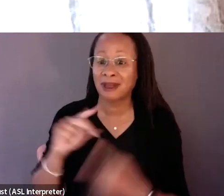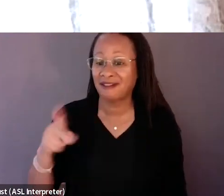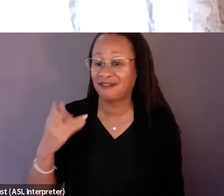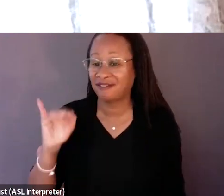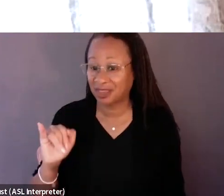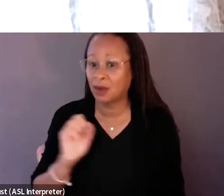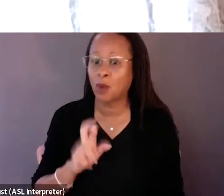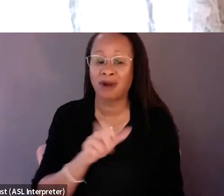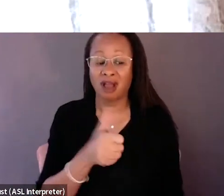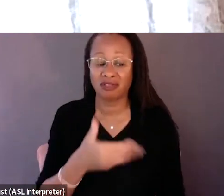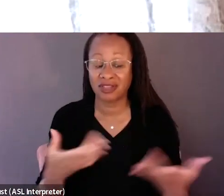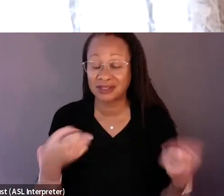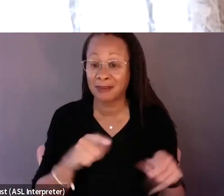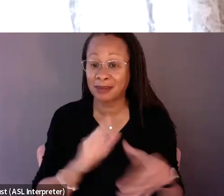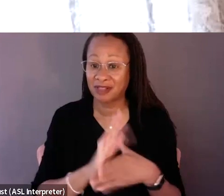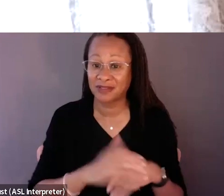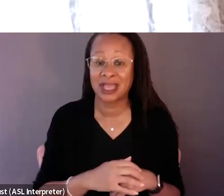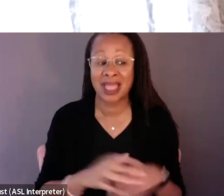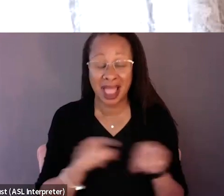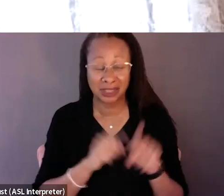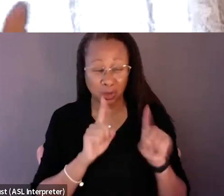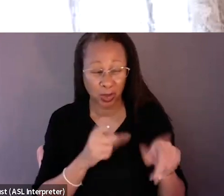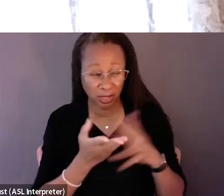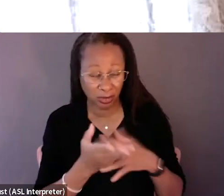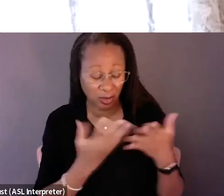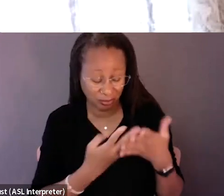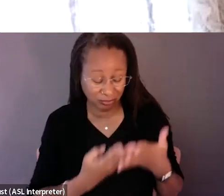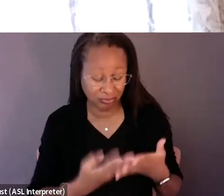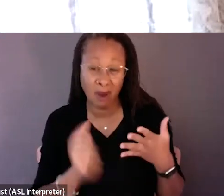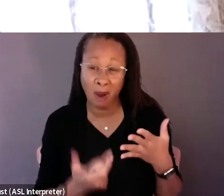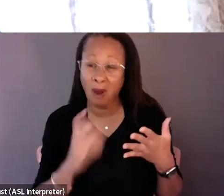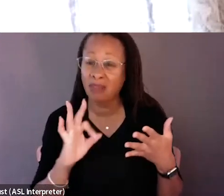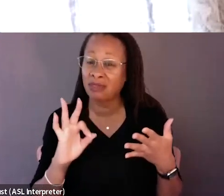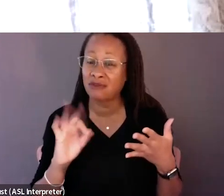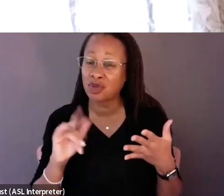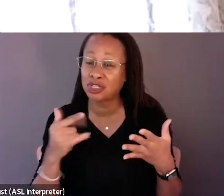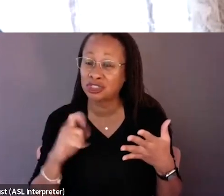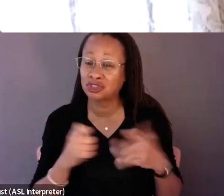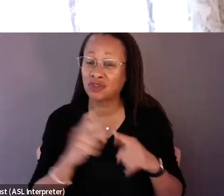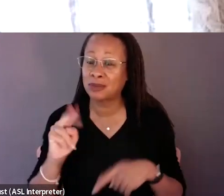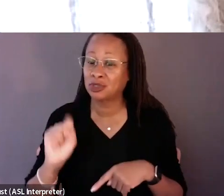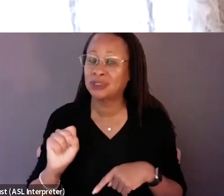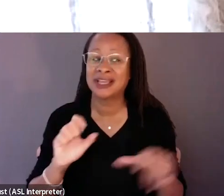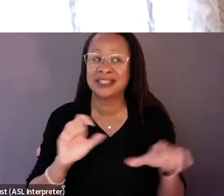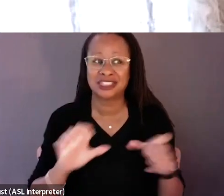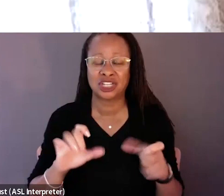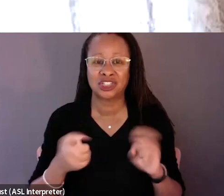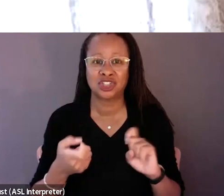those reports change the way that you thought about how the public gets information about these tragedies after they happen?